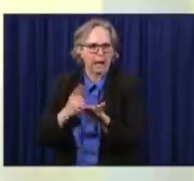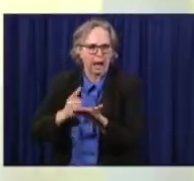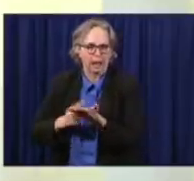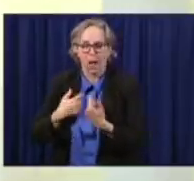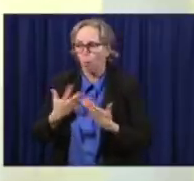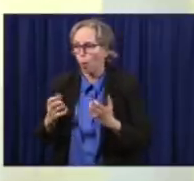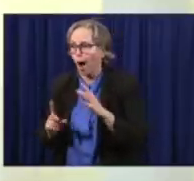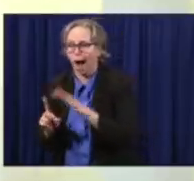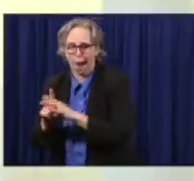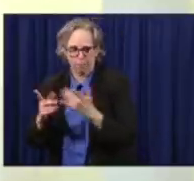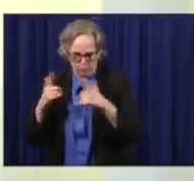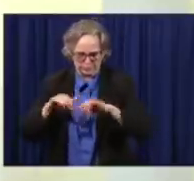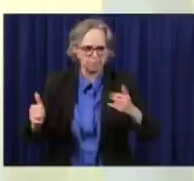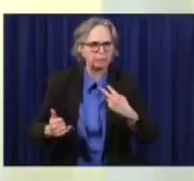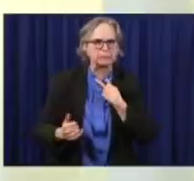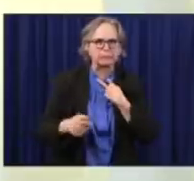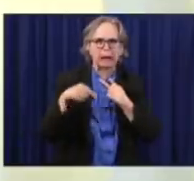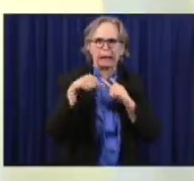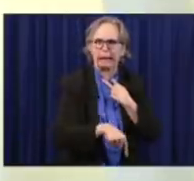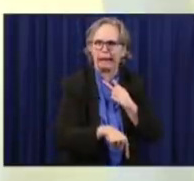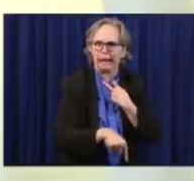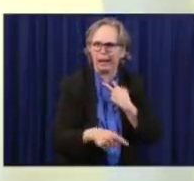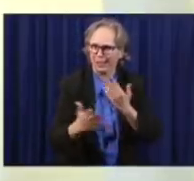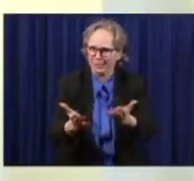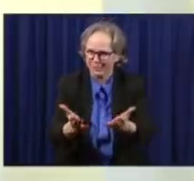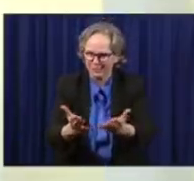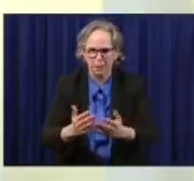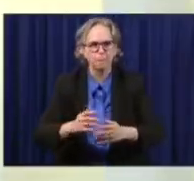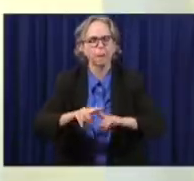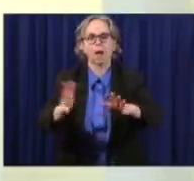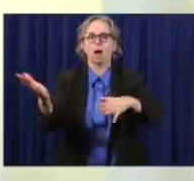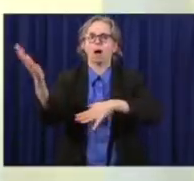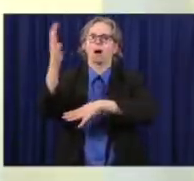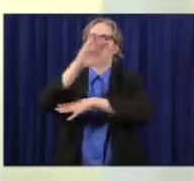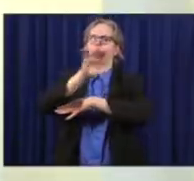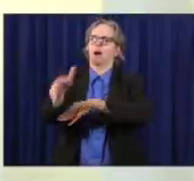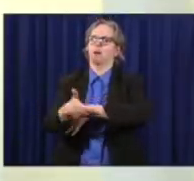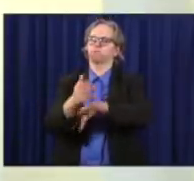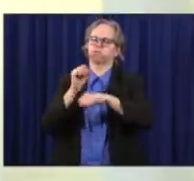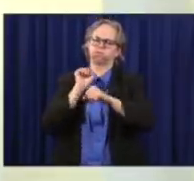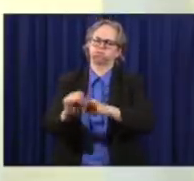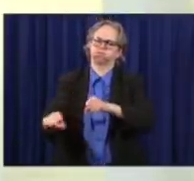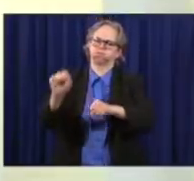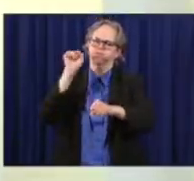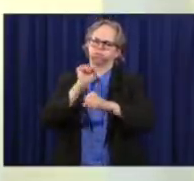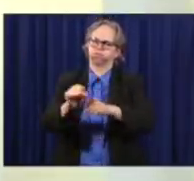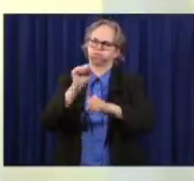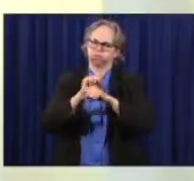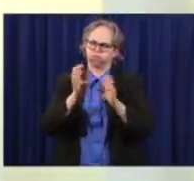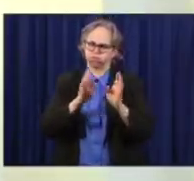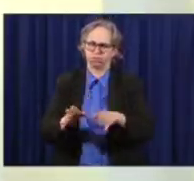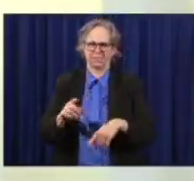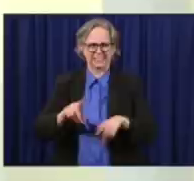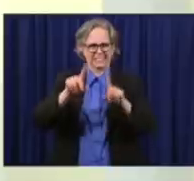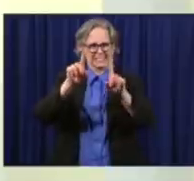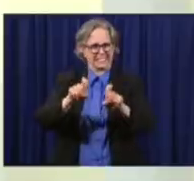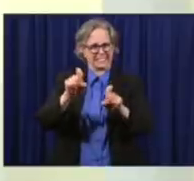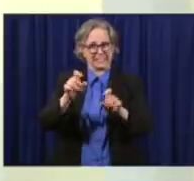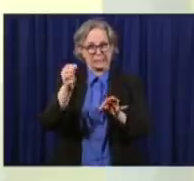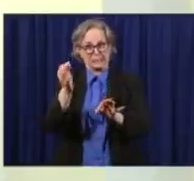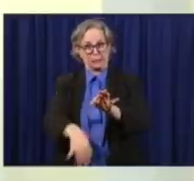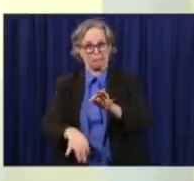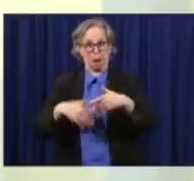of this. But they're working around the clock, and it's not just, it's so many components to testing. It's getting the